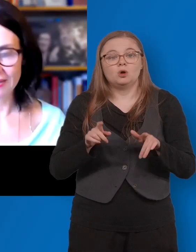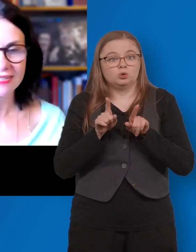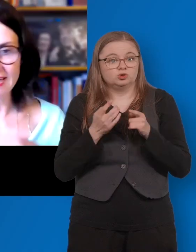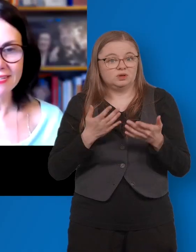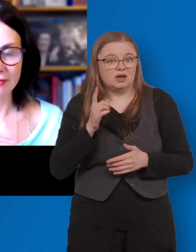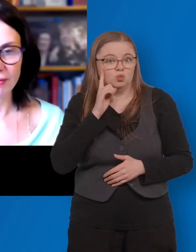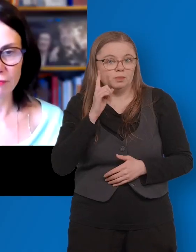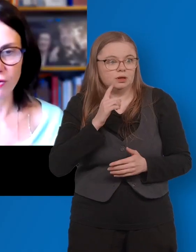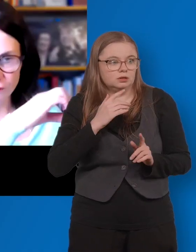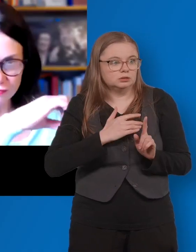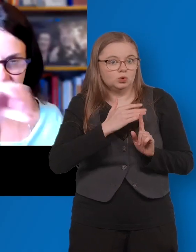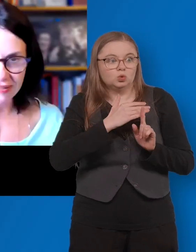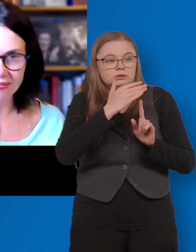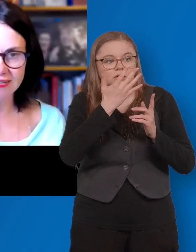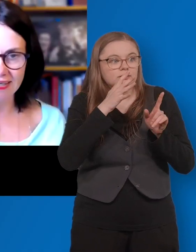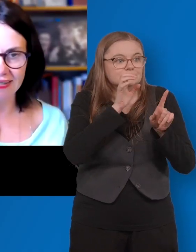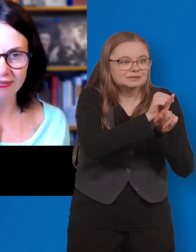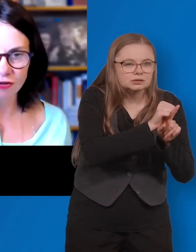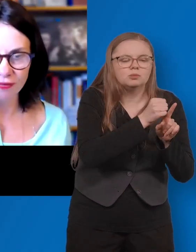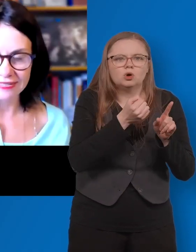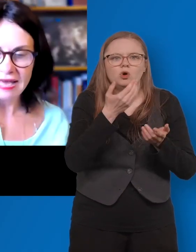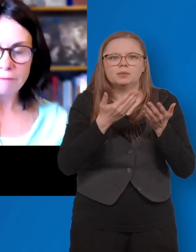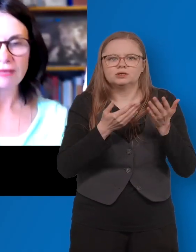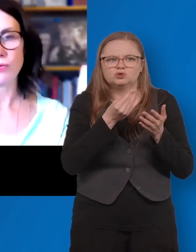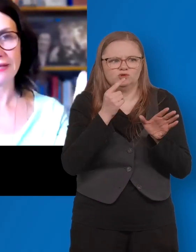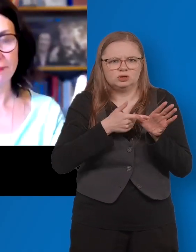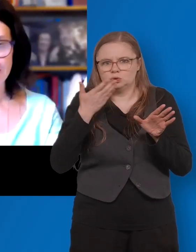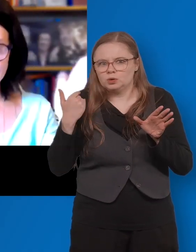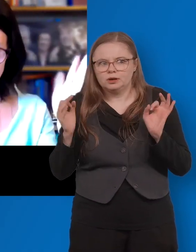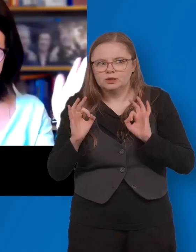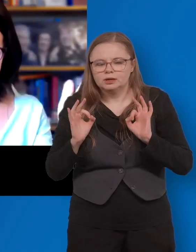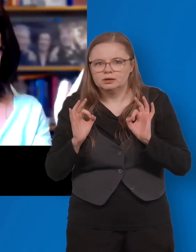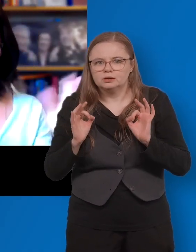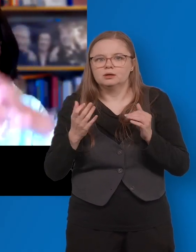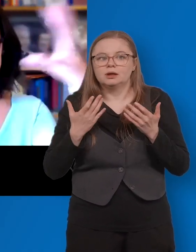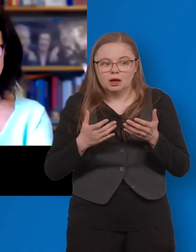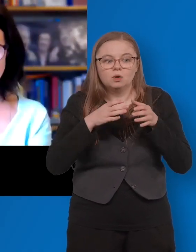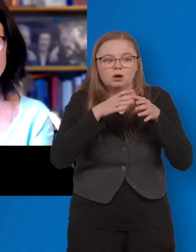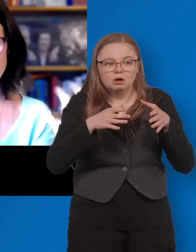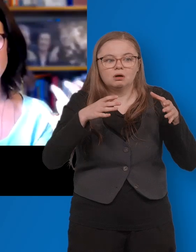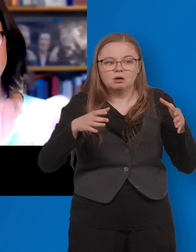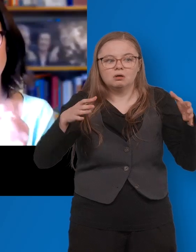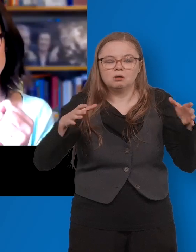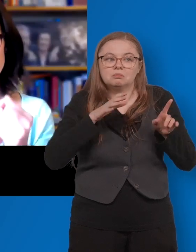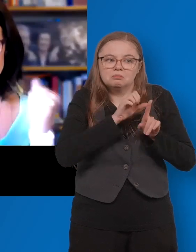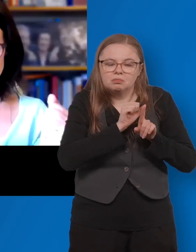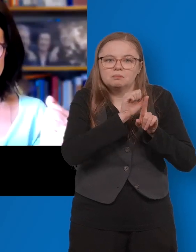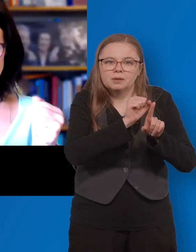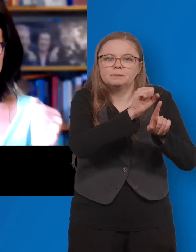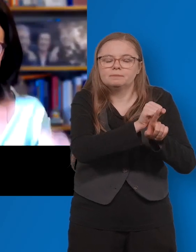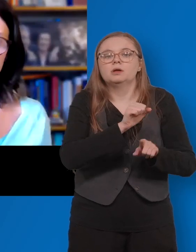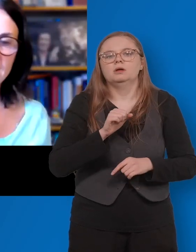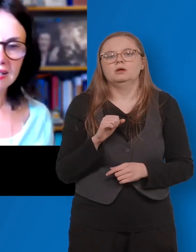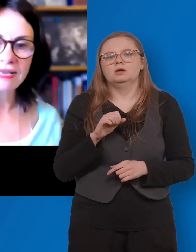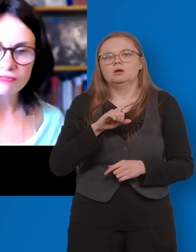few years they simply weren't. We've seen a steady increase. But what that means in reality is if you put all the neurodivergent